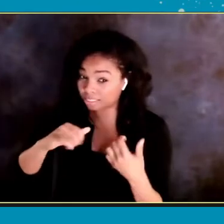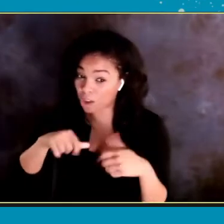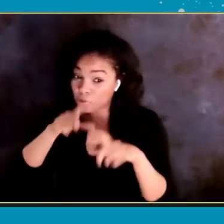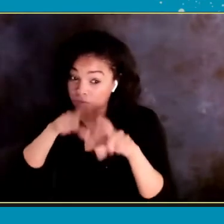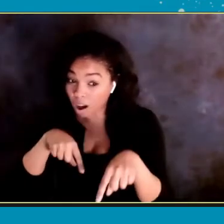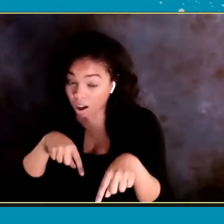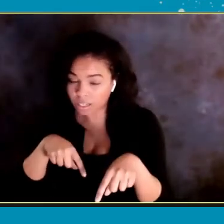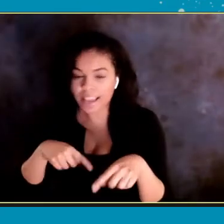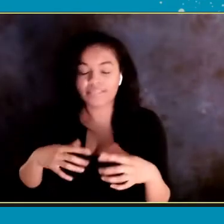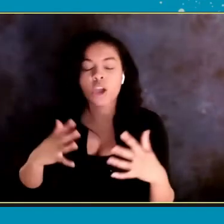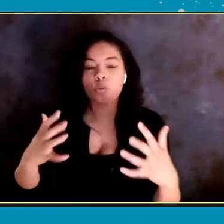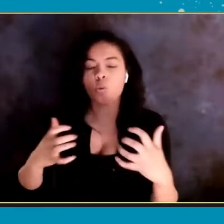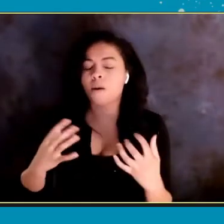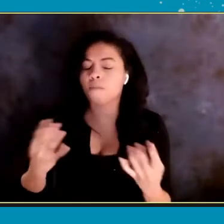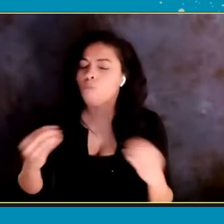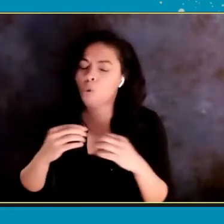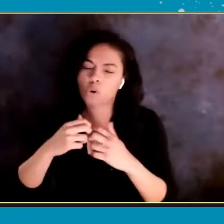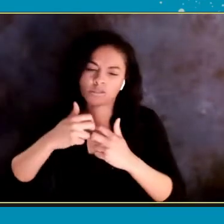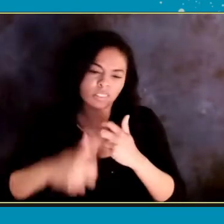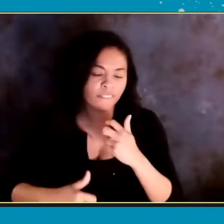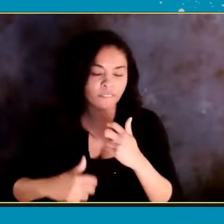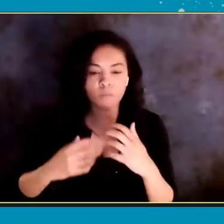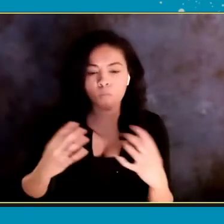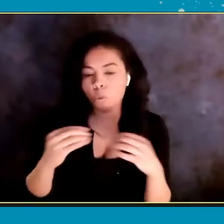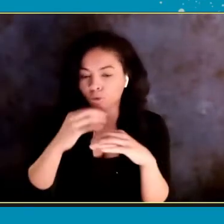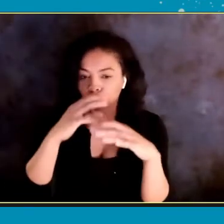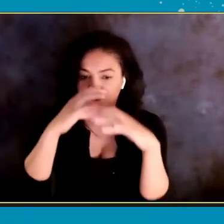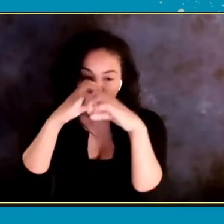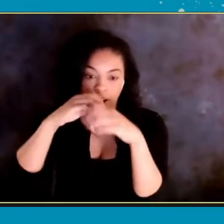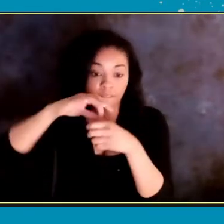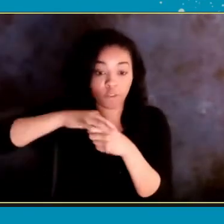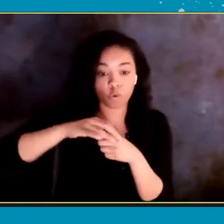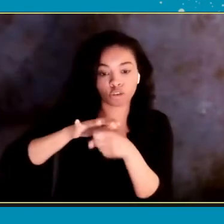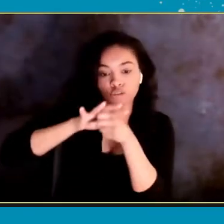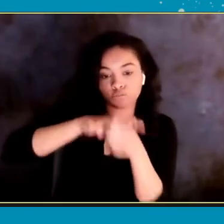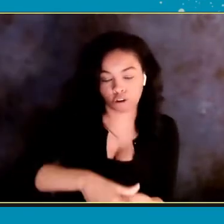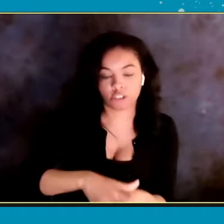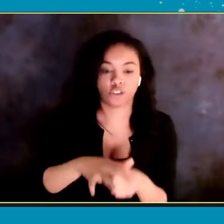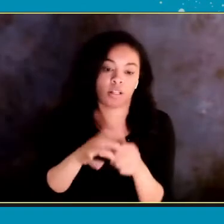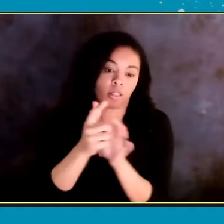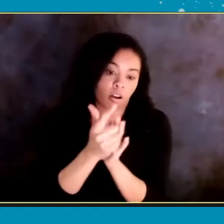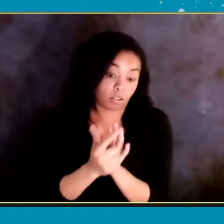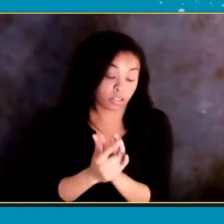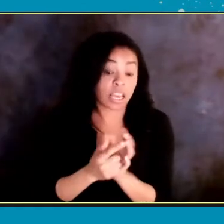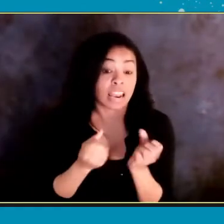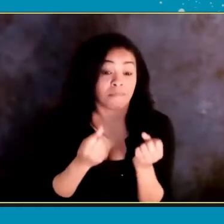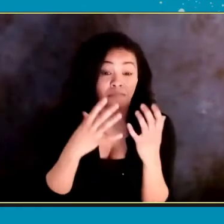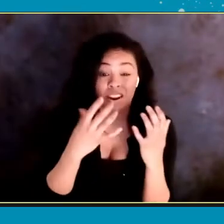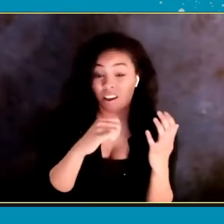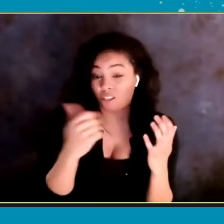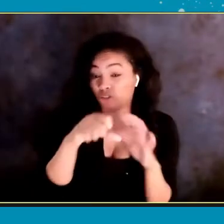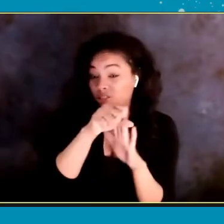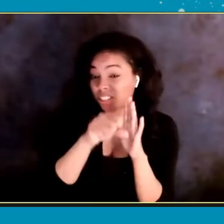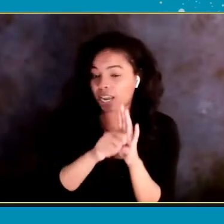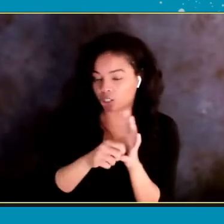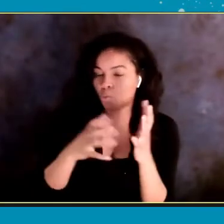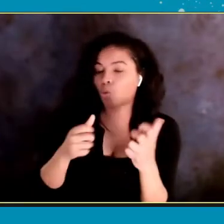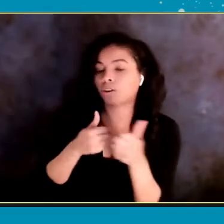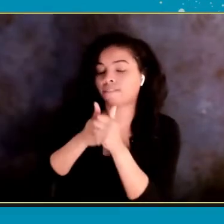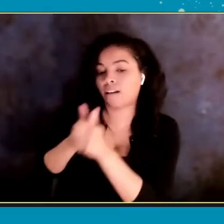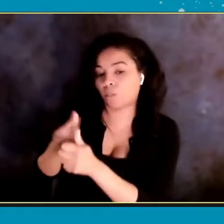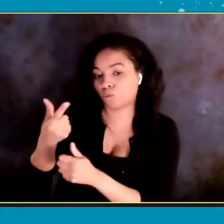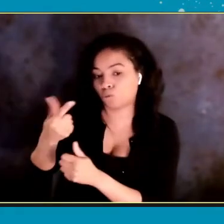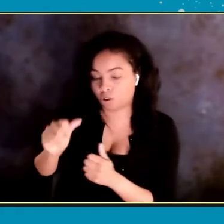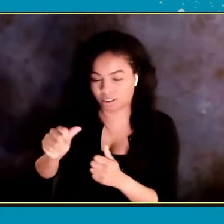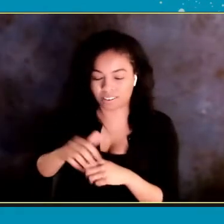laws. And now many states around the country are looking to follow in Georgia's footsteps. This backlash could set us